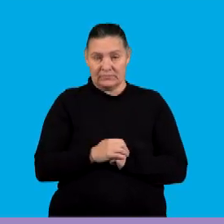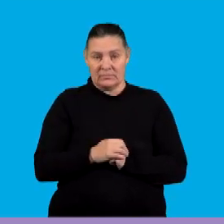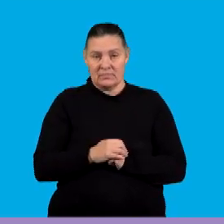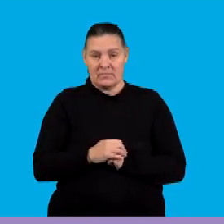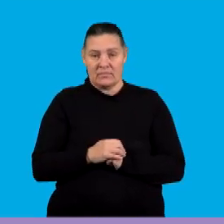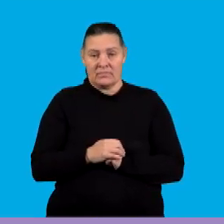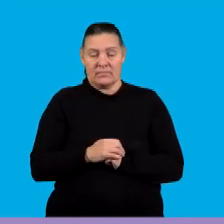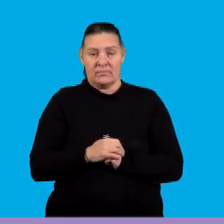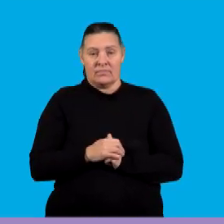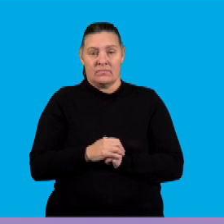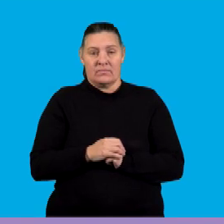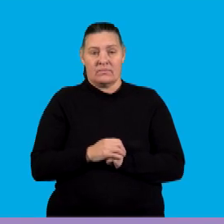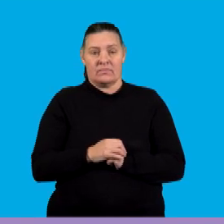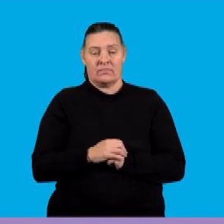2.